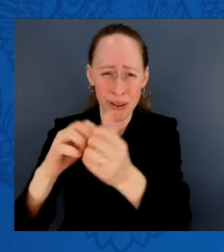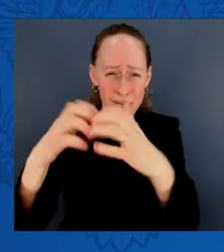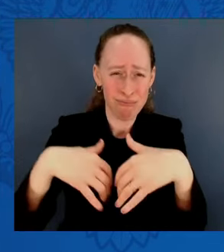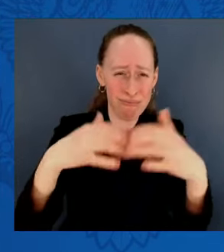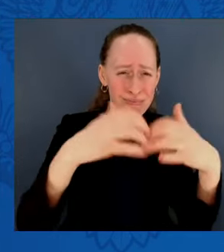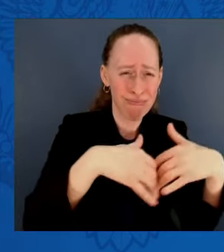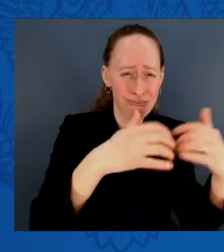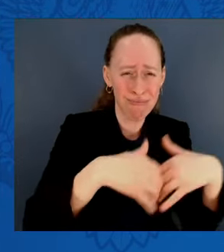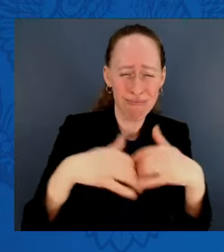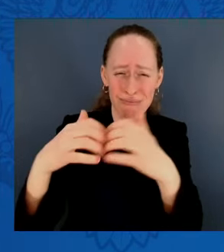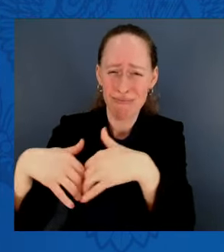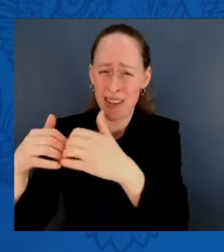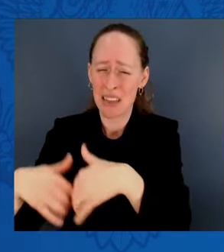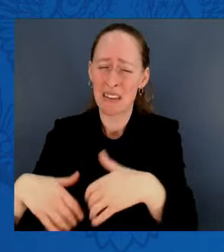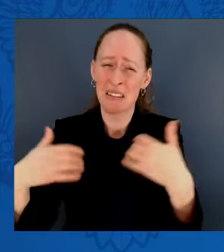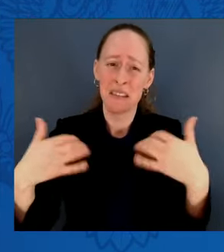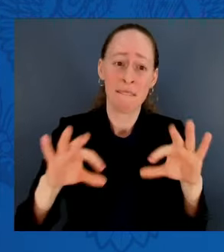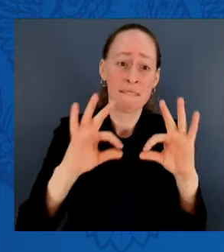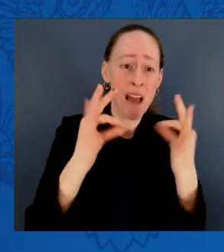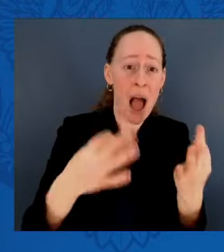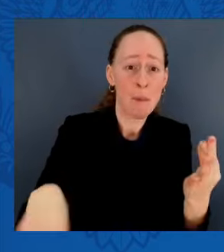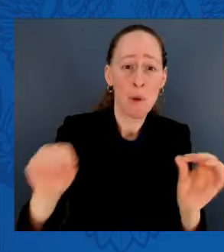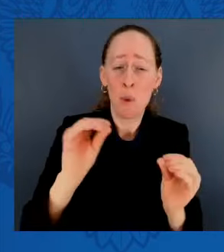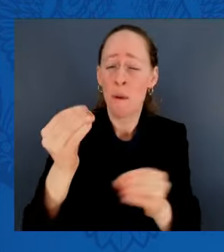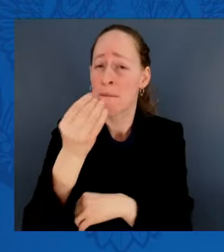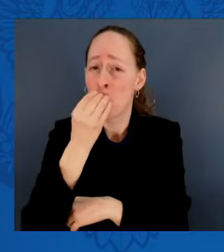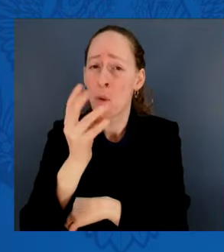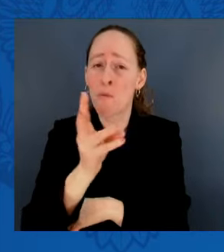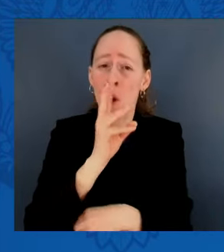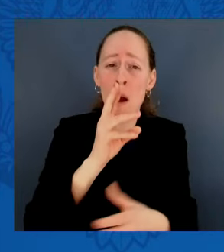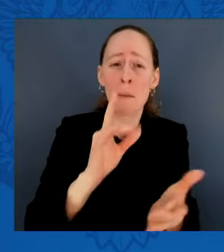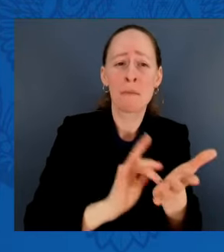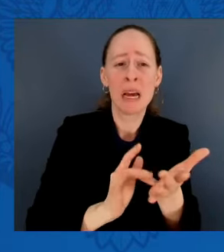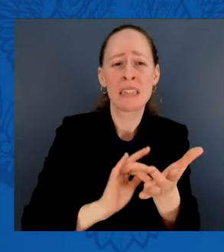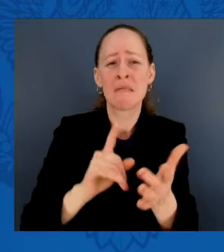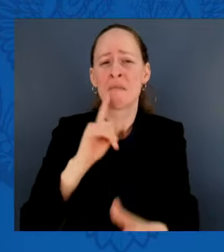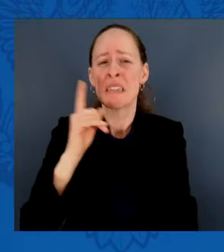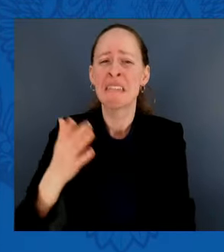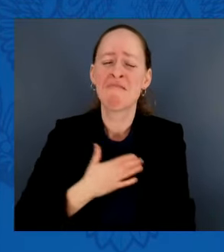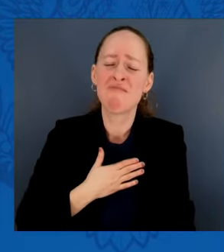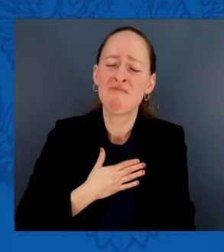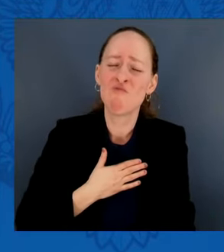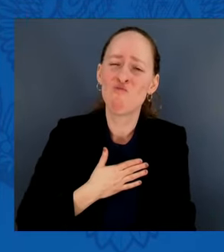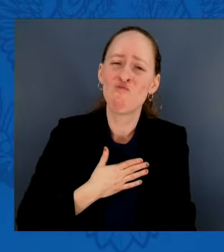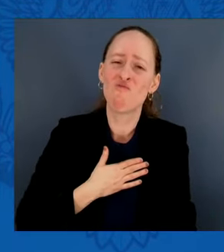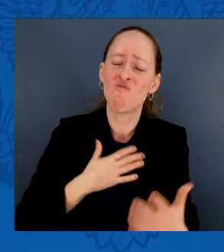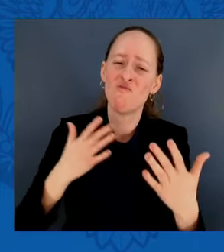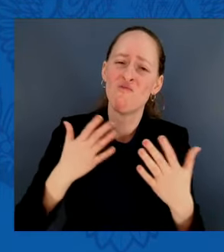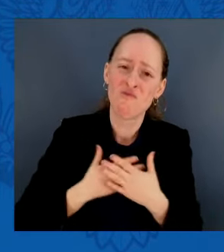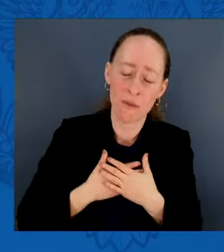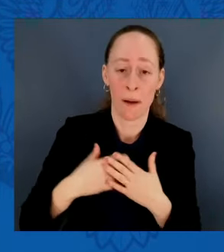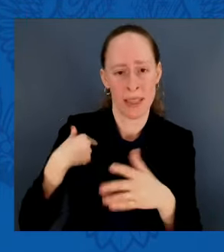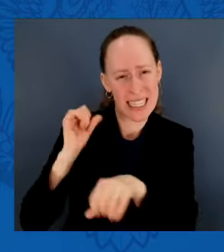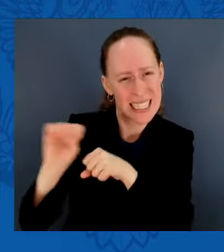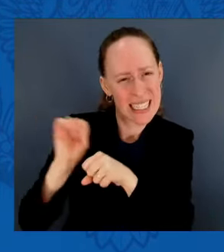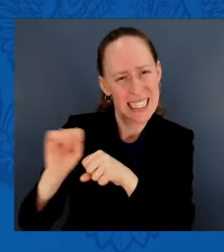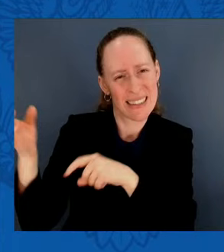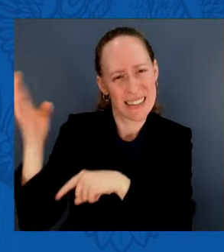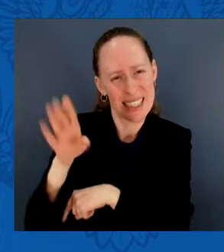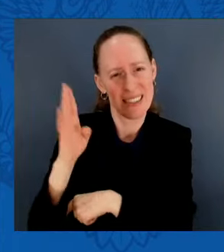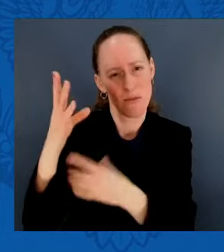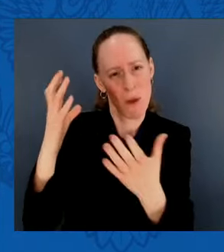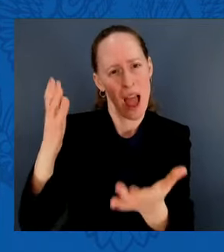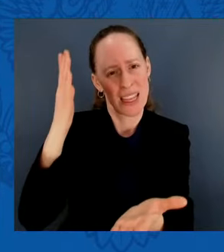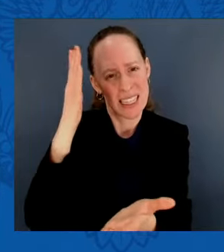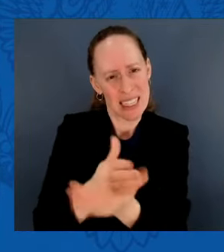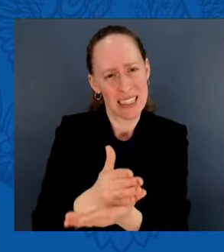working nonstop to establish an immediate ceasefire that would last for 6 weeks to get all the prisoners released, all the hostages released, to get